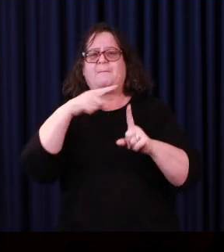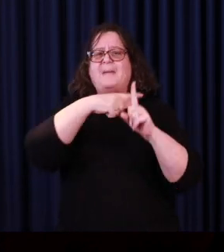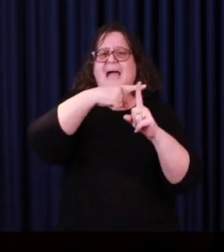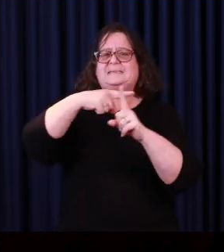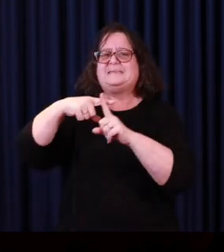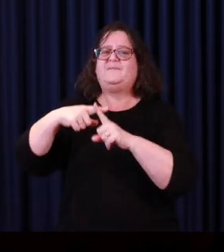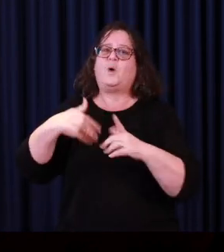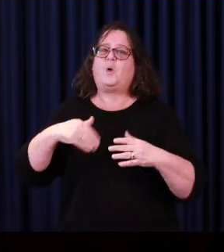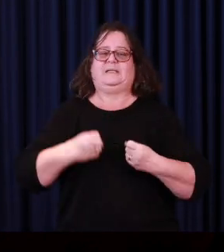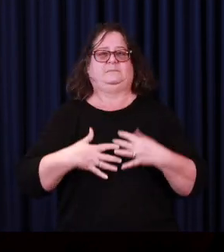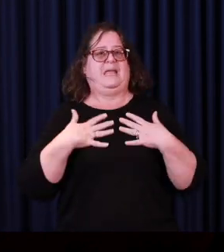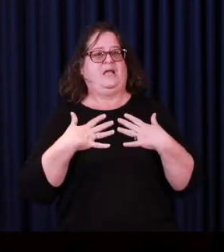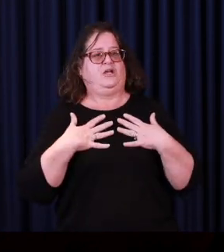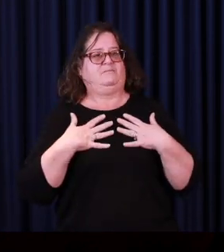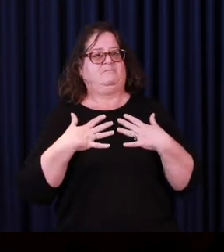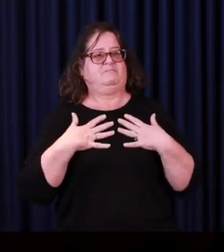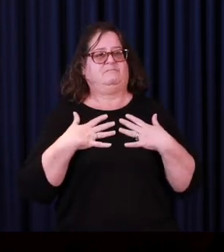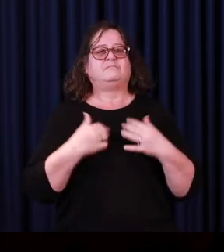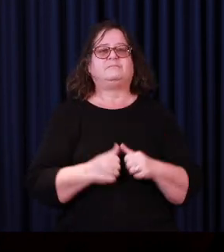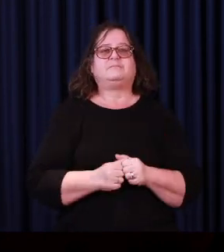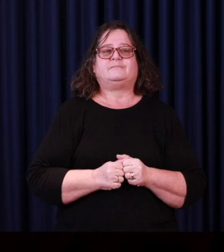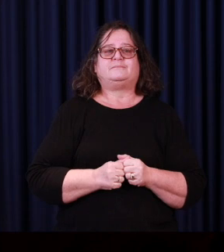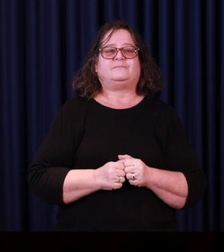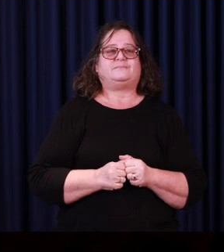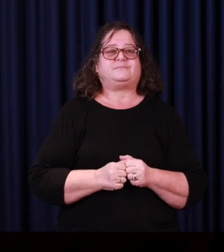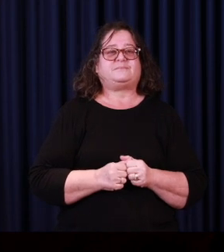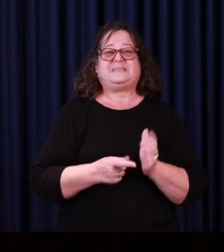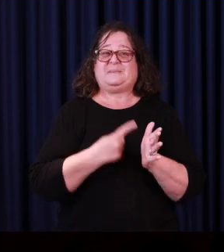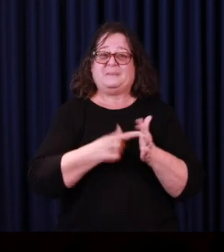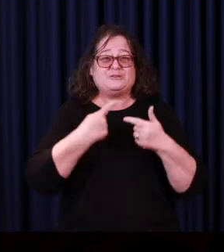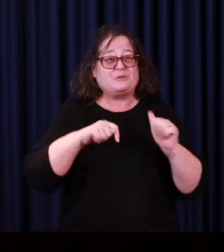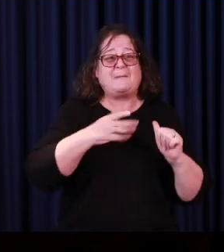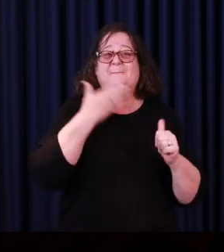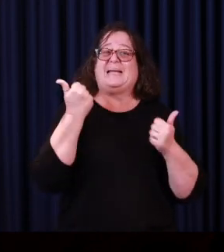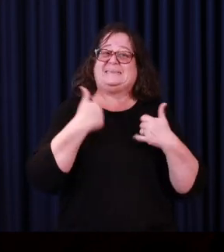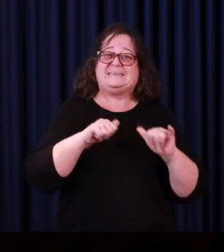sometimes, despite all, our best wasn't enough.